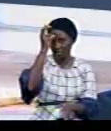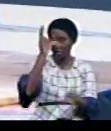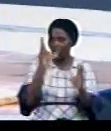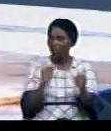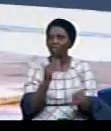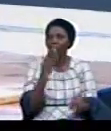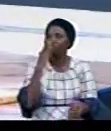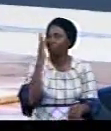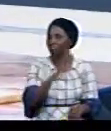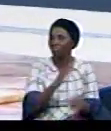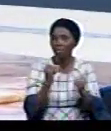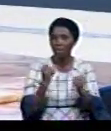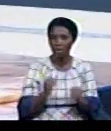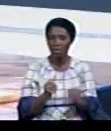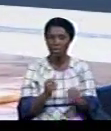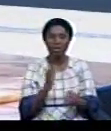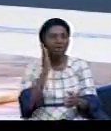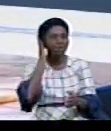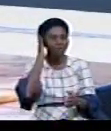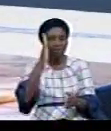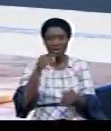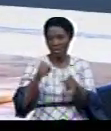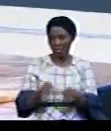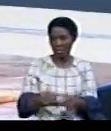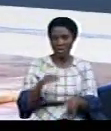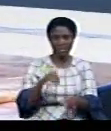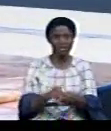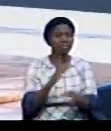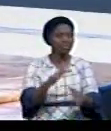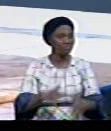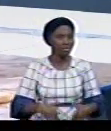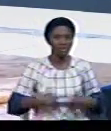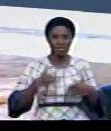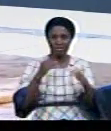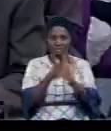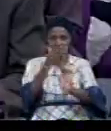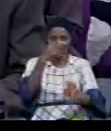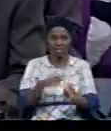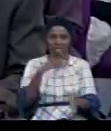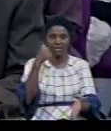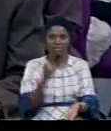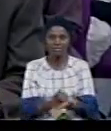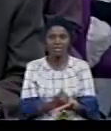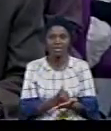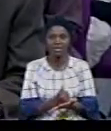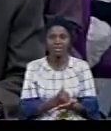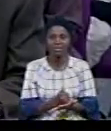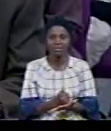evil power will abide in your life in Jesus' name.